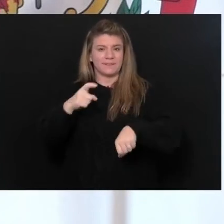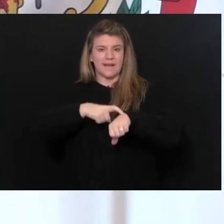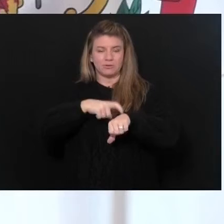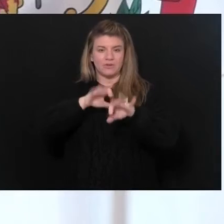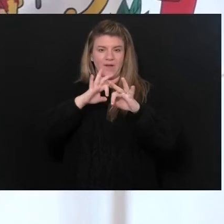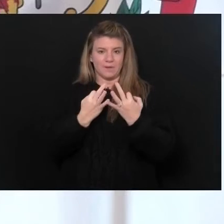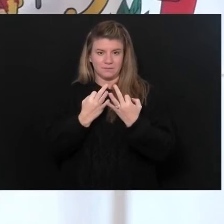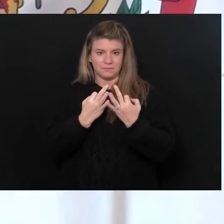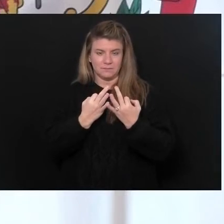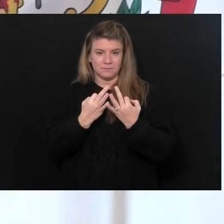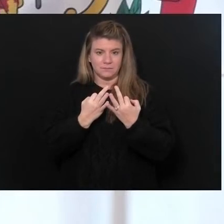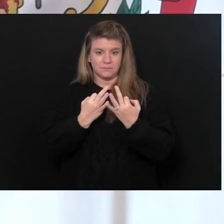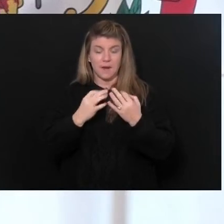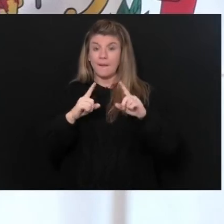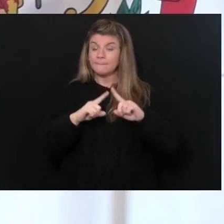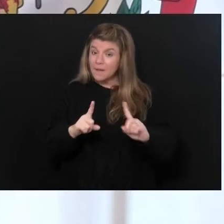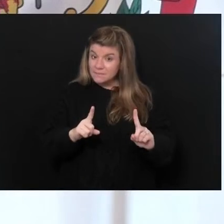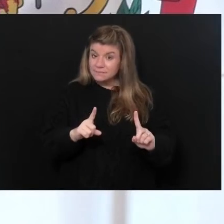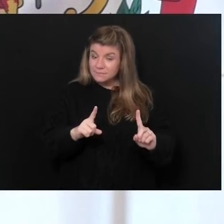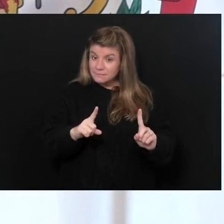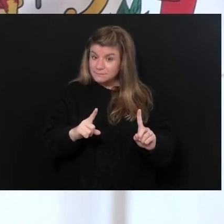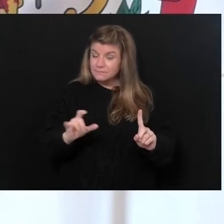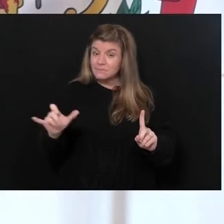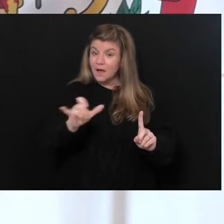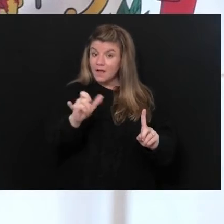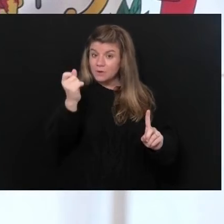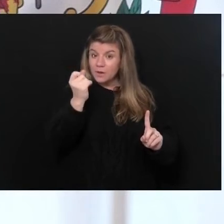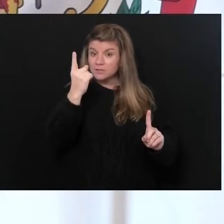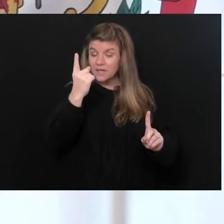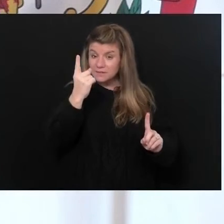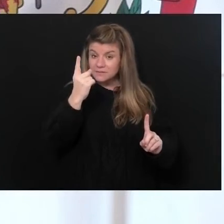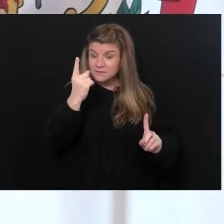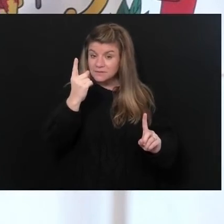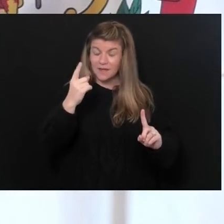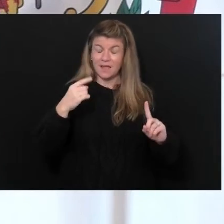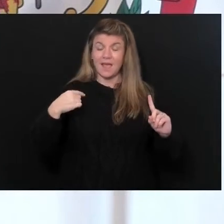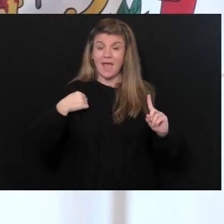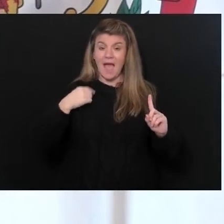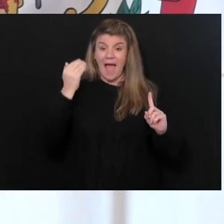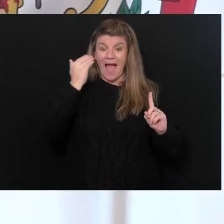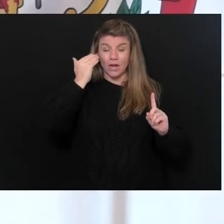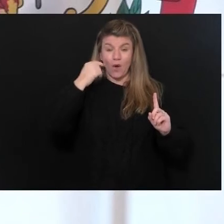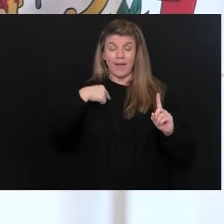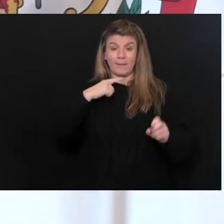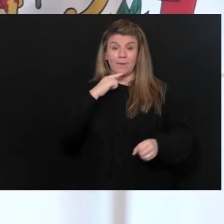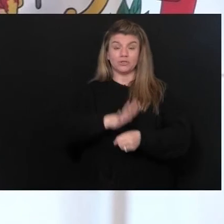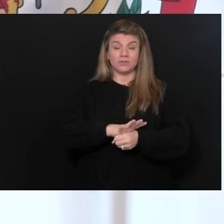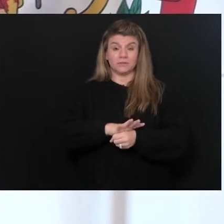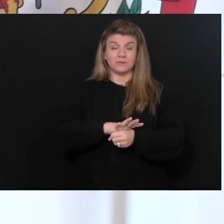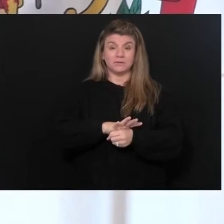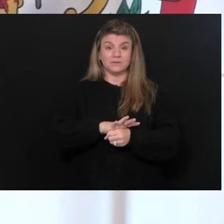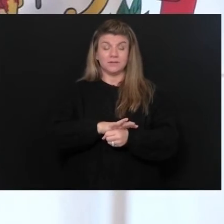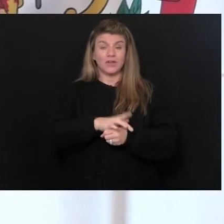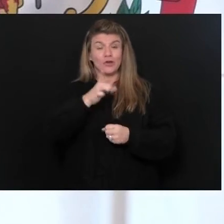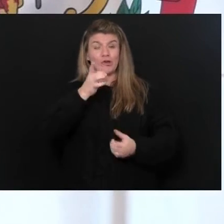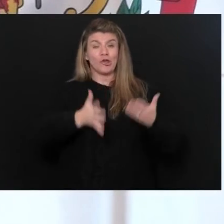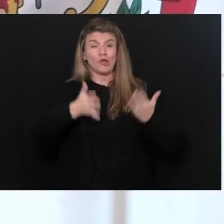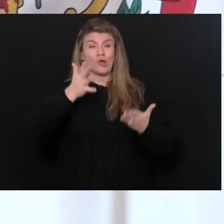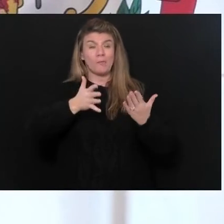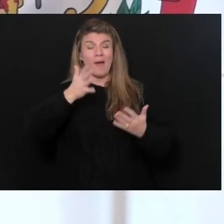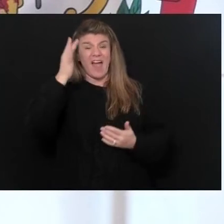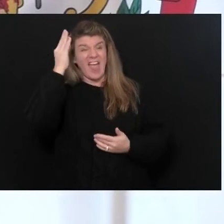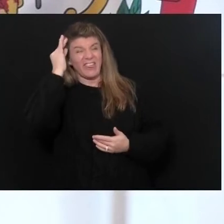families. But at the same time, I know, and I'll promise you this, you may think this